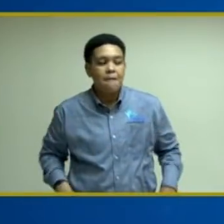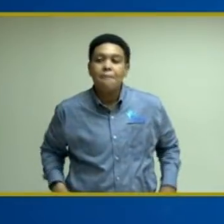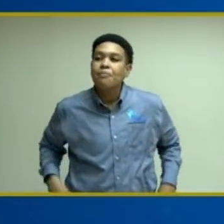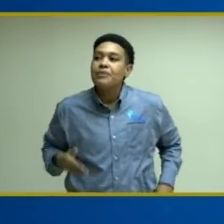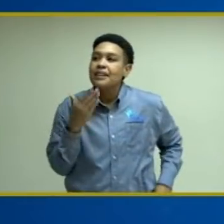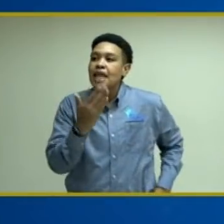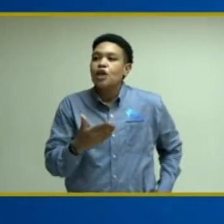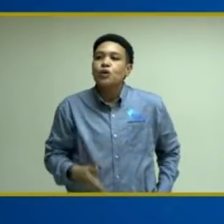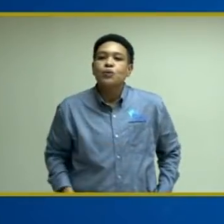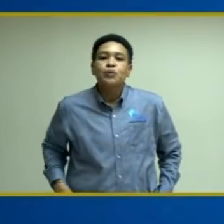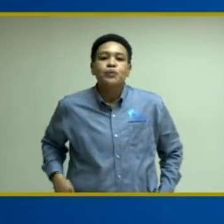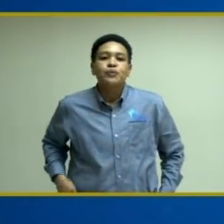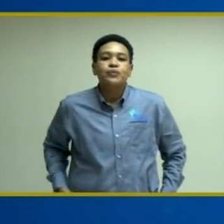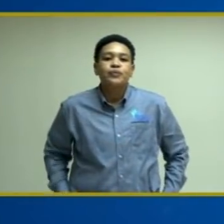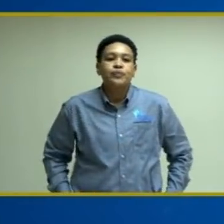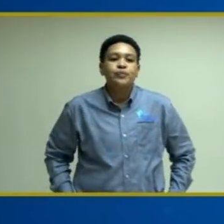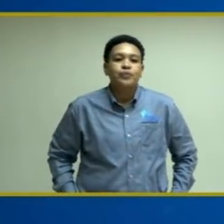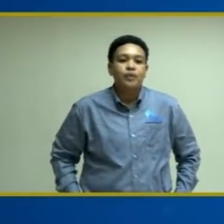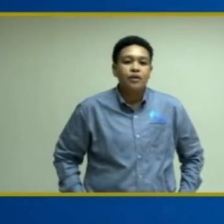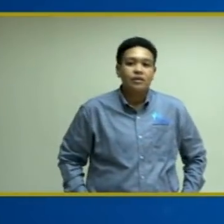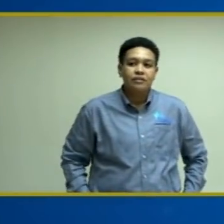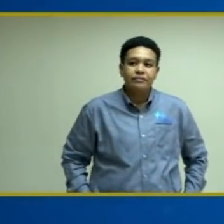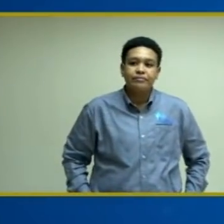Thank you.